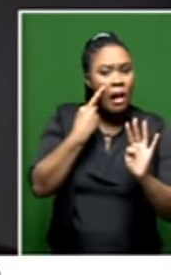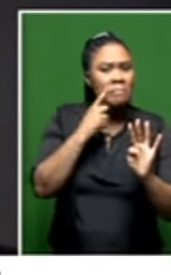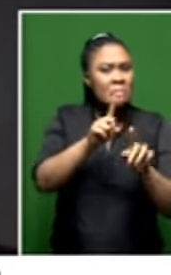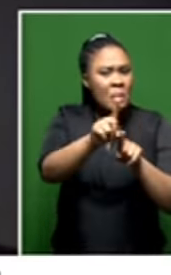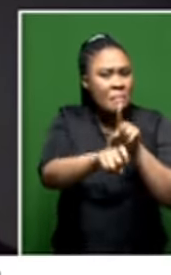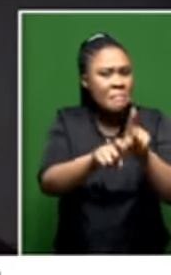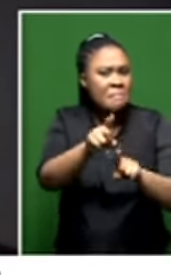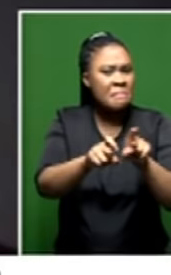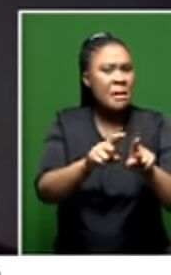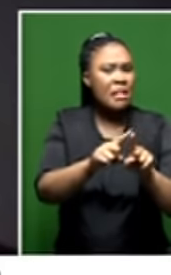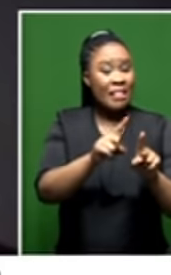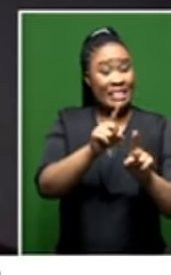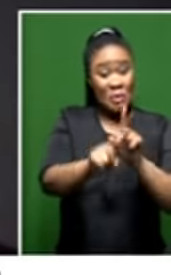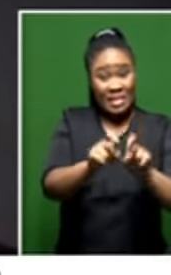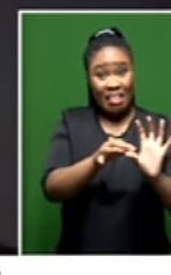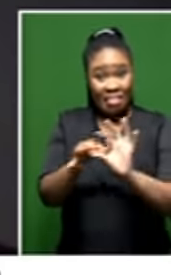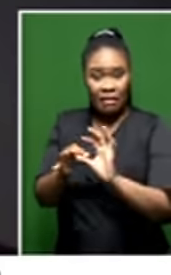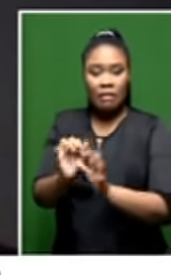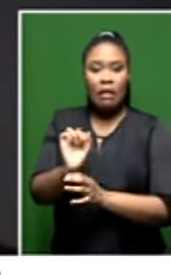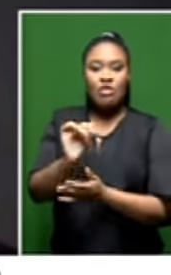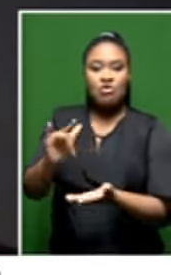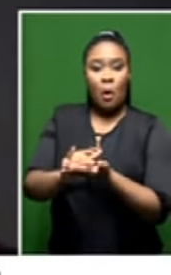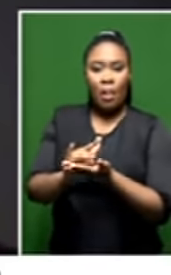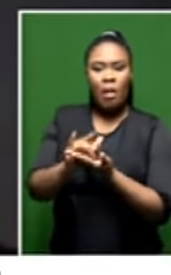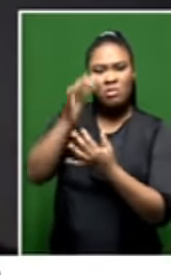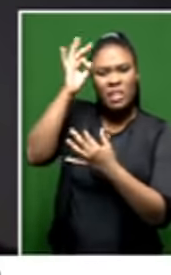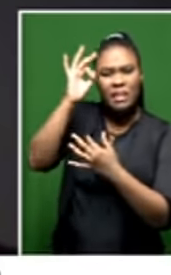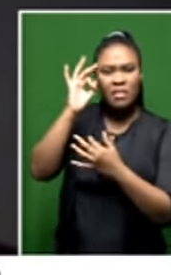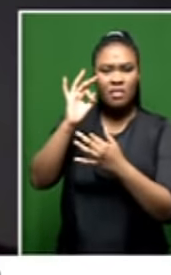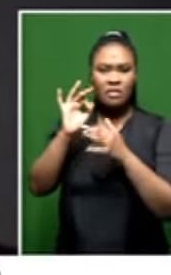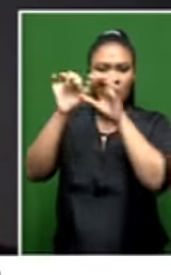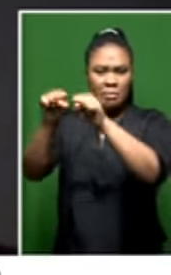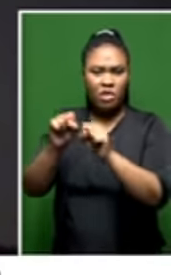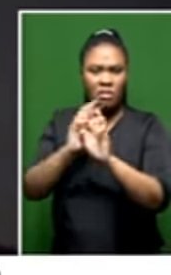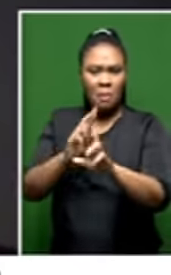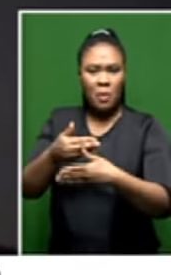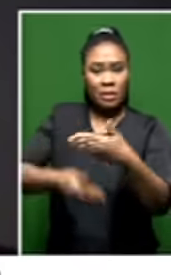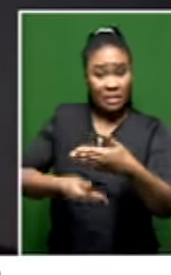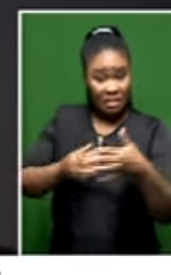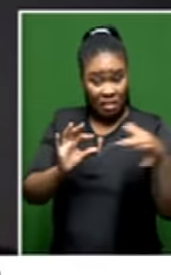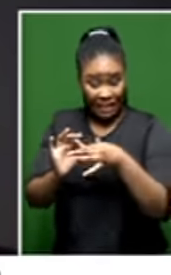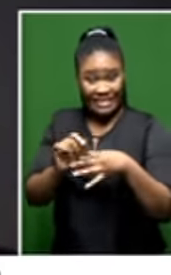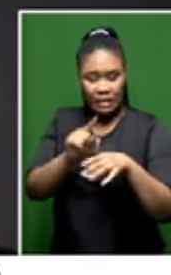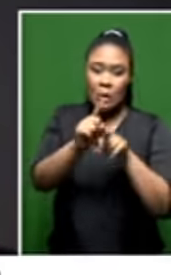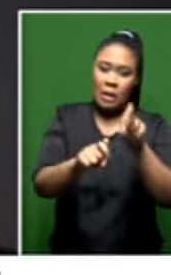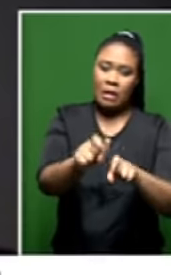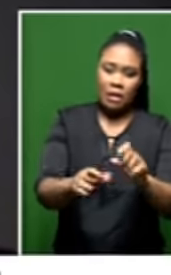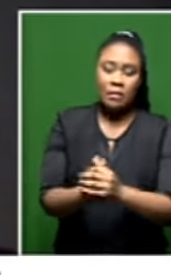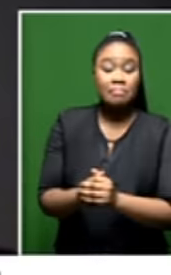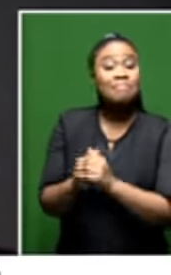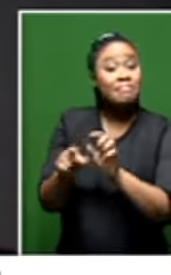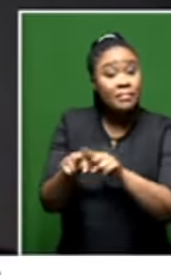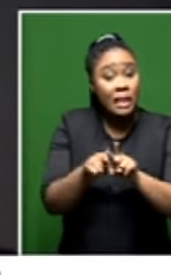role there are going to come up from commissioners. And again, this is going to come back to the criteria point where it's going to be so important